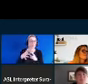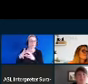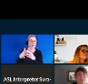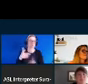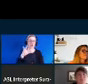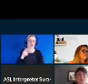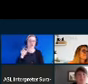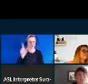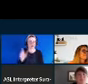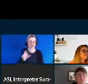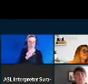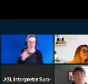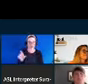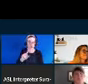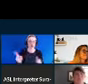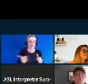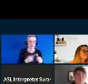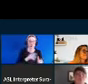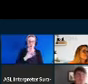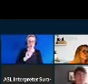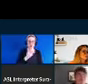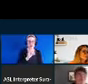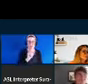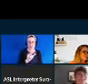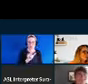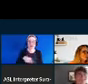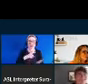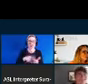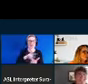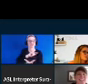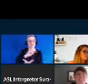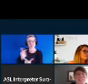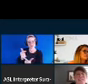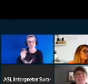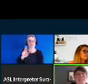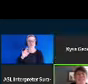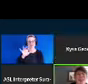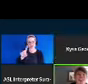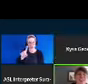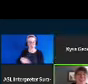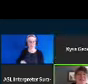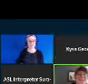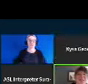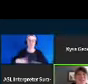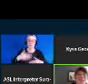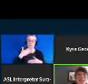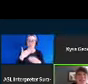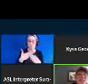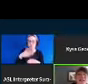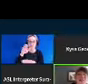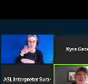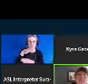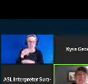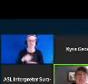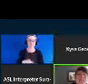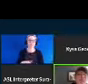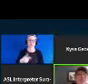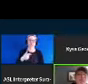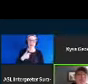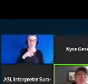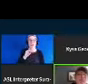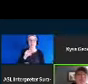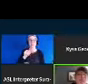it over to April, and then we will hear from Richard. Thank you so much, April. Good afternoon, all. As Nicole mentioned, I'm the